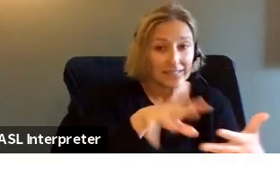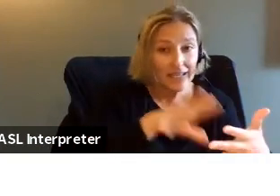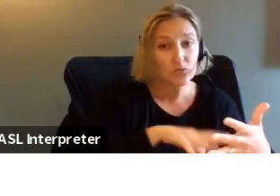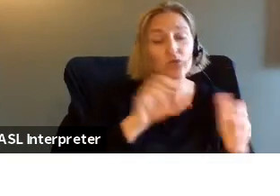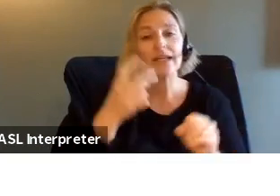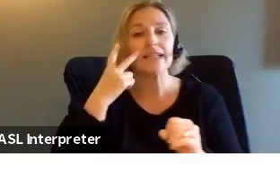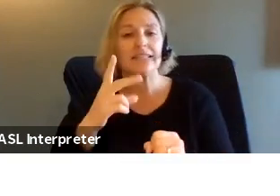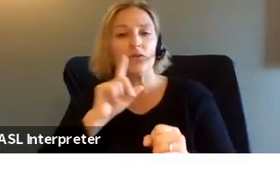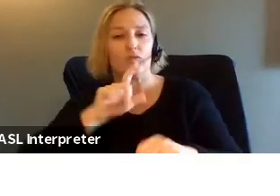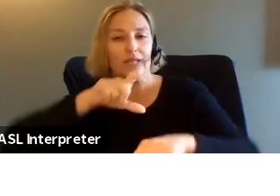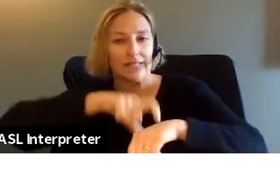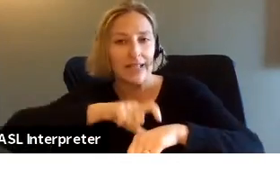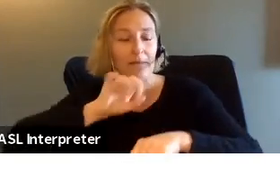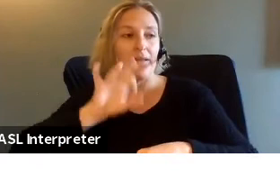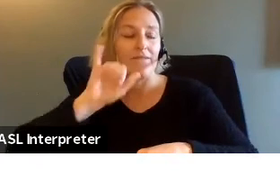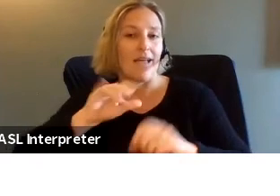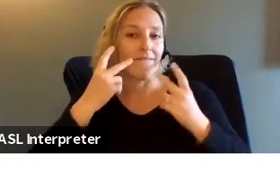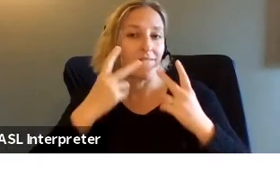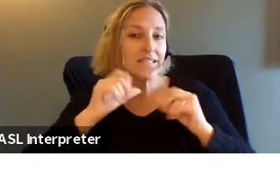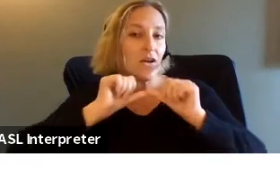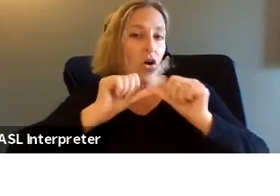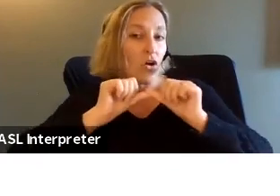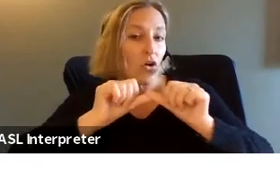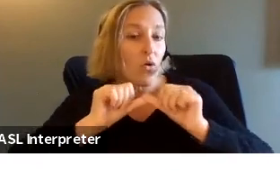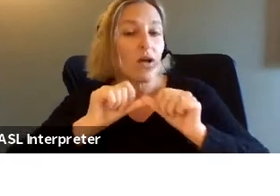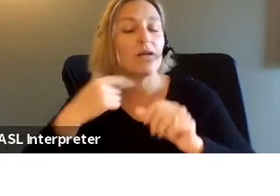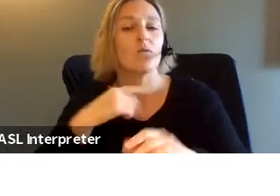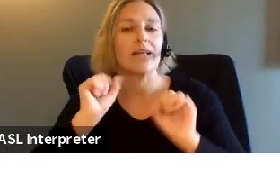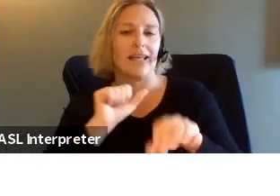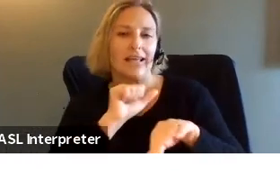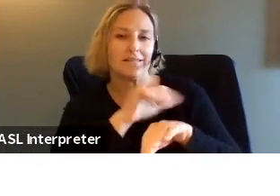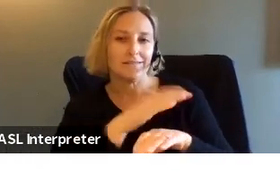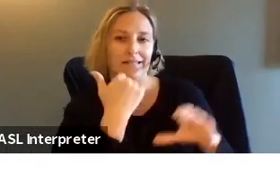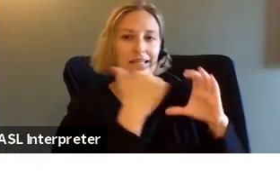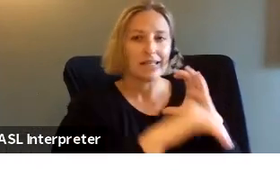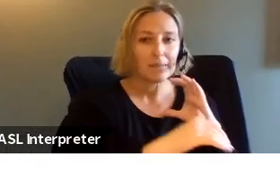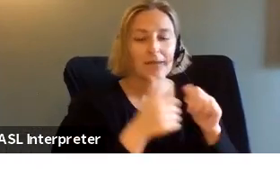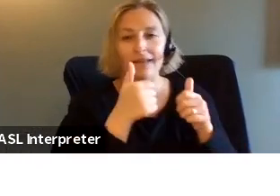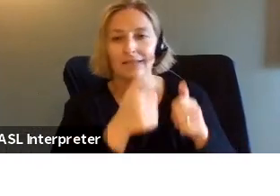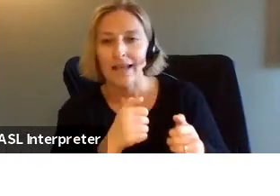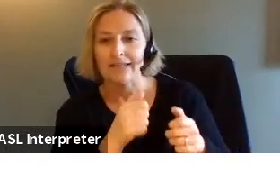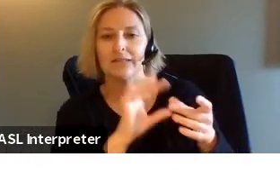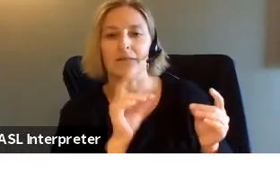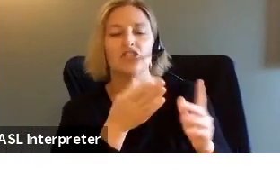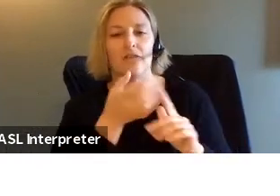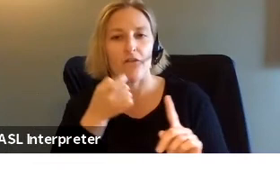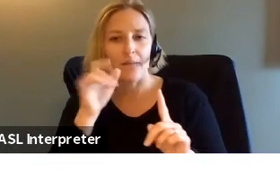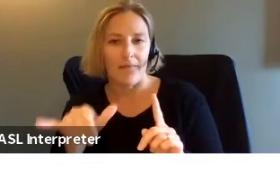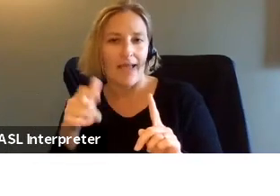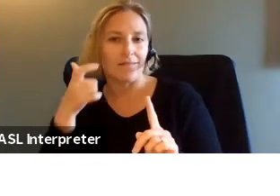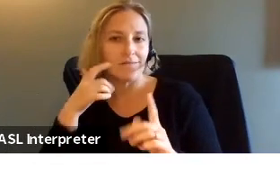the visit is ongoing, and to be able to send patients emails and text messages through the switchboard to give them telehealth